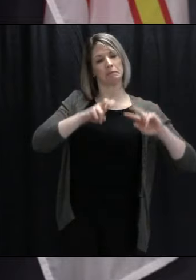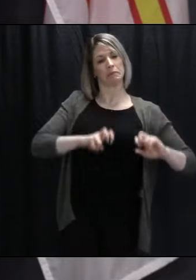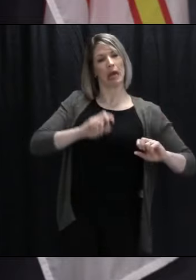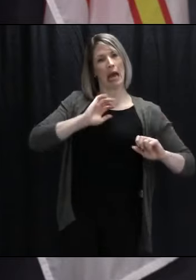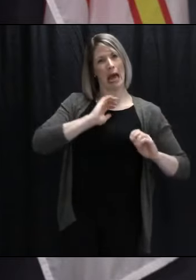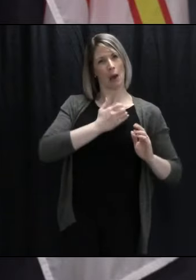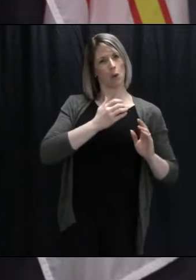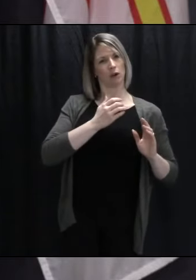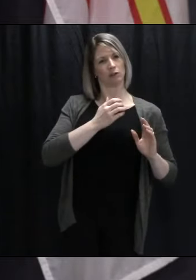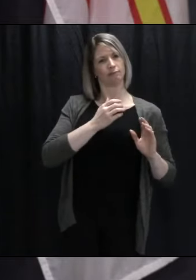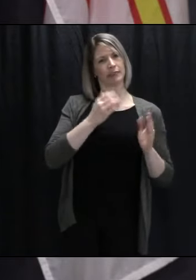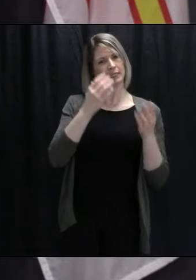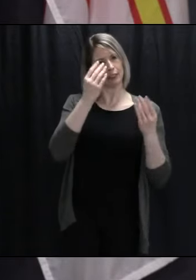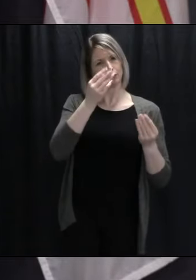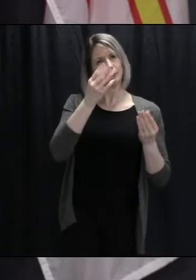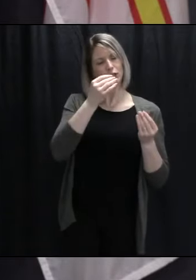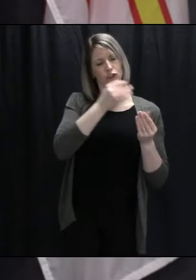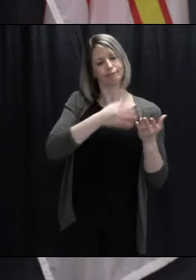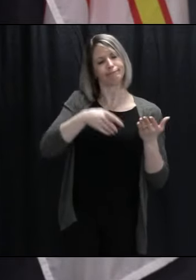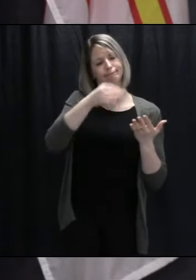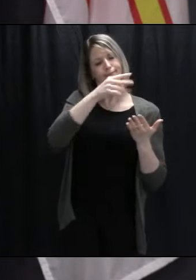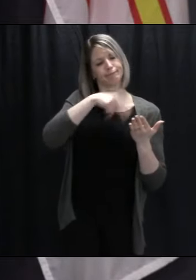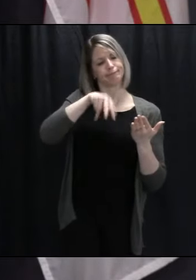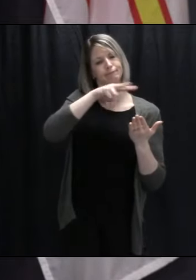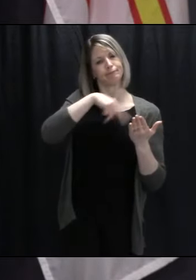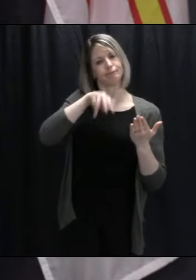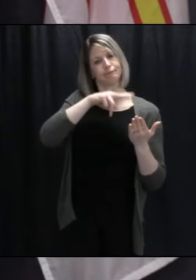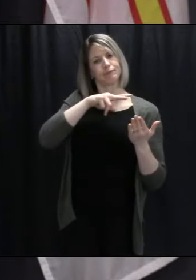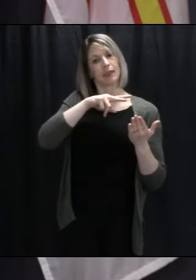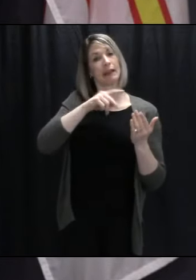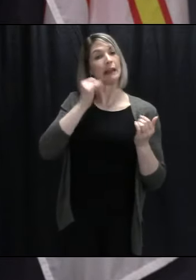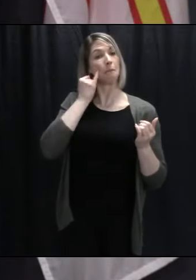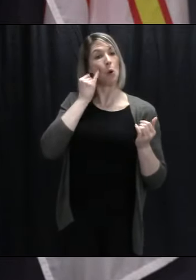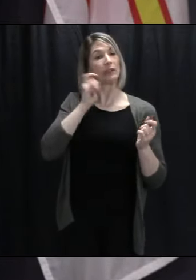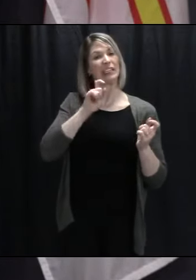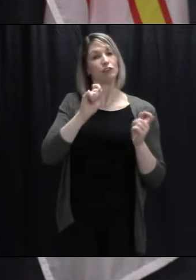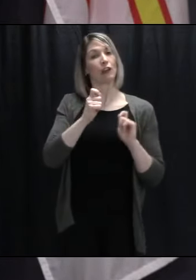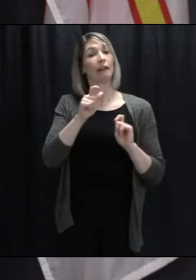epidemiology and our data to inform that testing strategy.